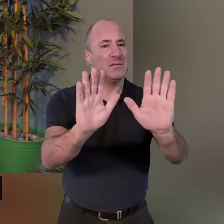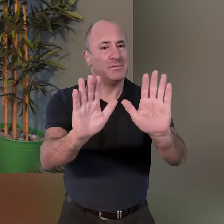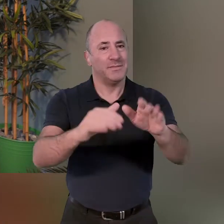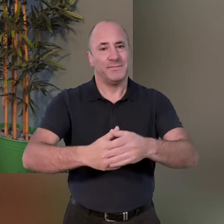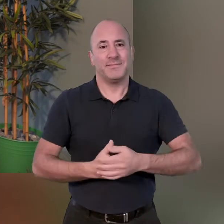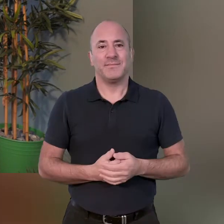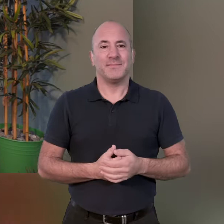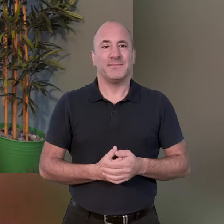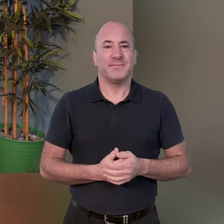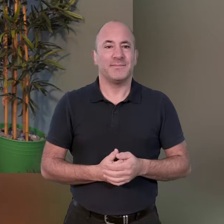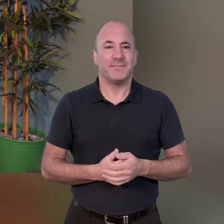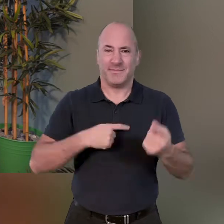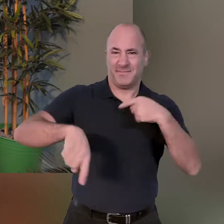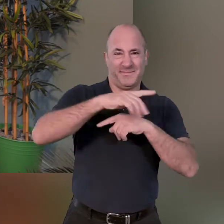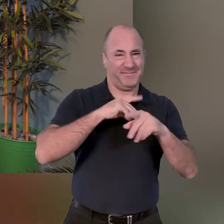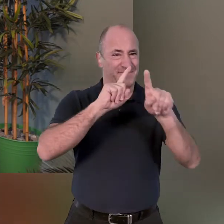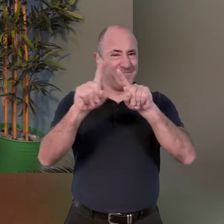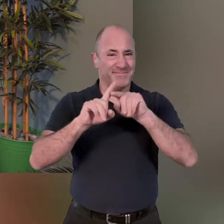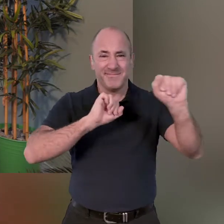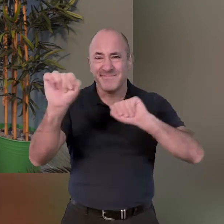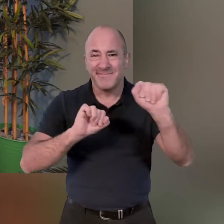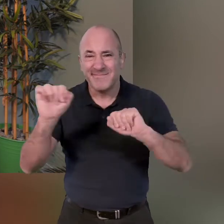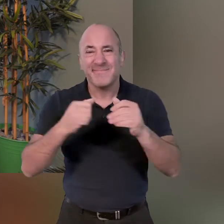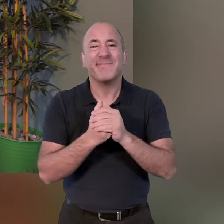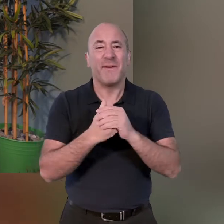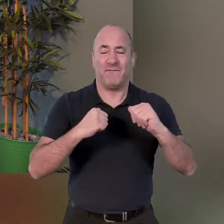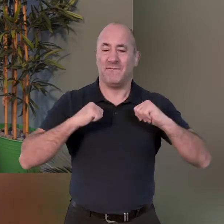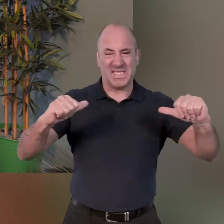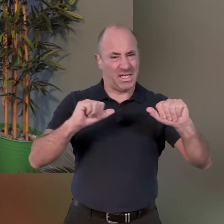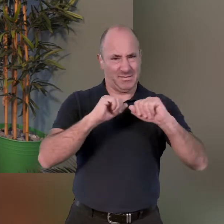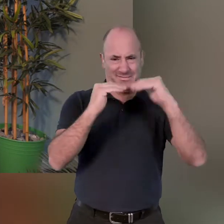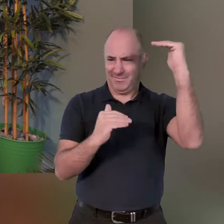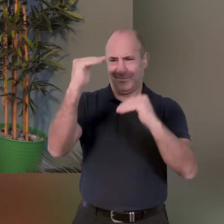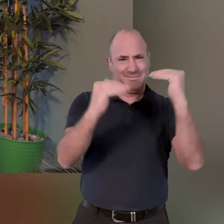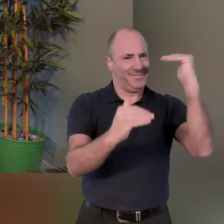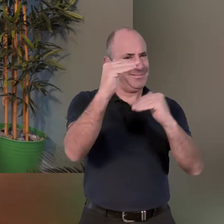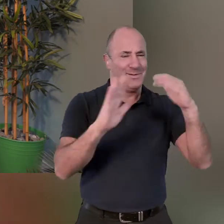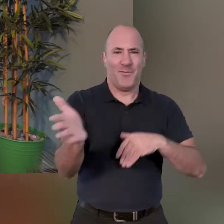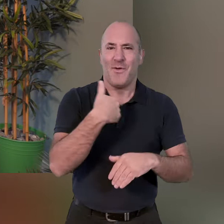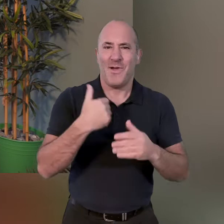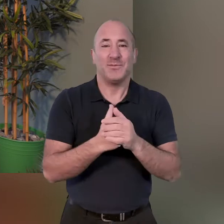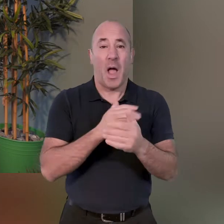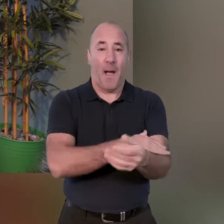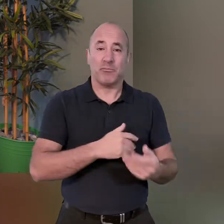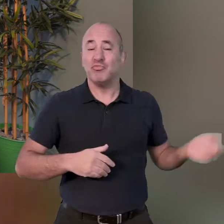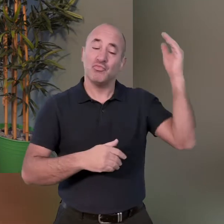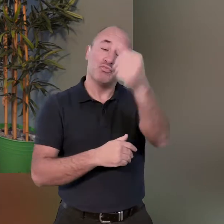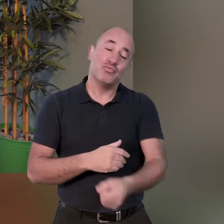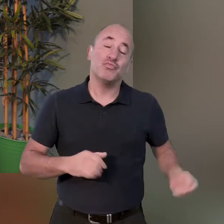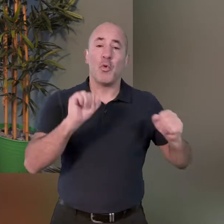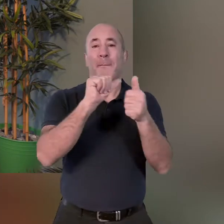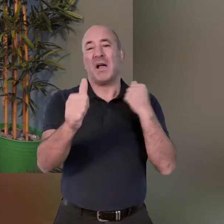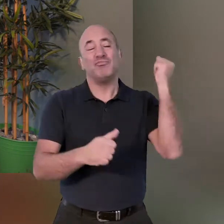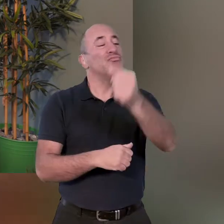I am. Do the best you can do. Everybody's got different abilities and everybody's at different points of their fitness journey, but just getting that arm around, swinging to the best of